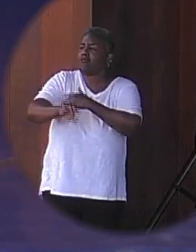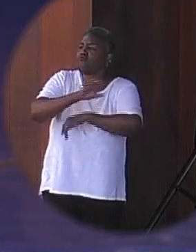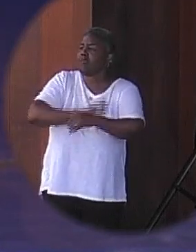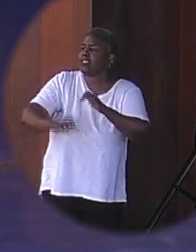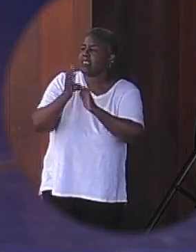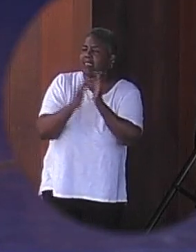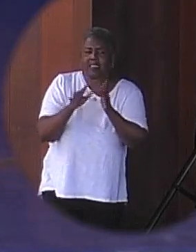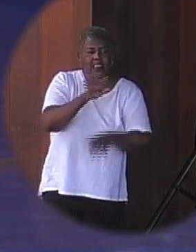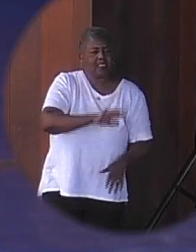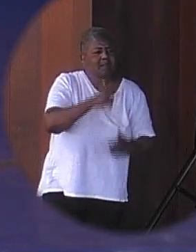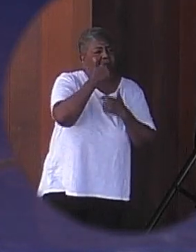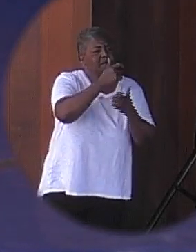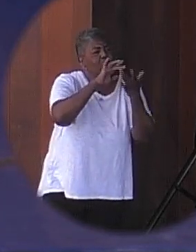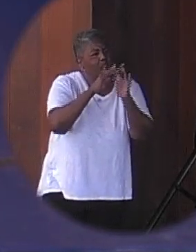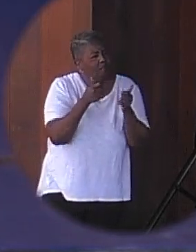Jesus.